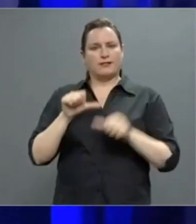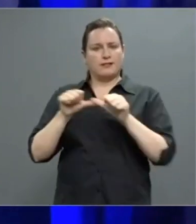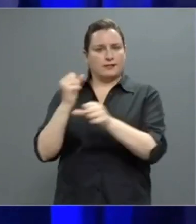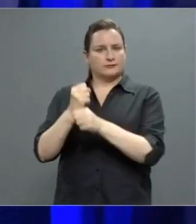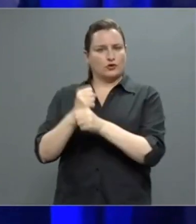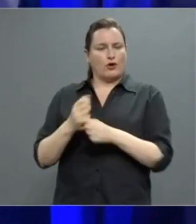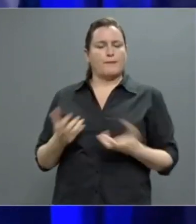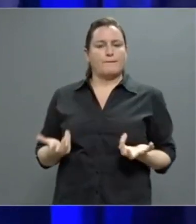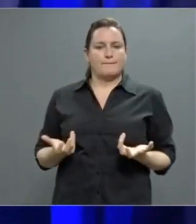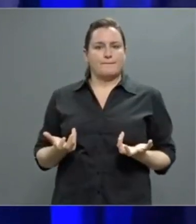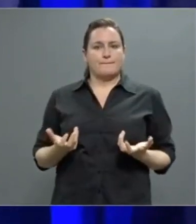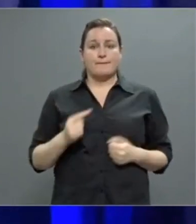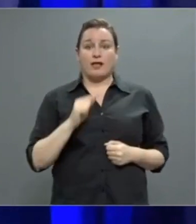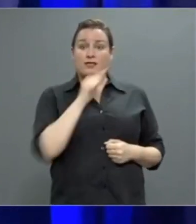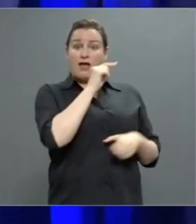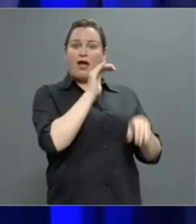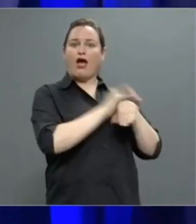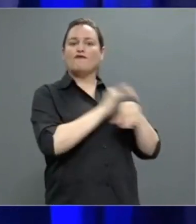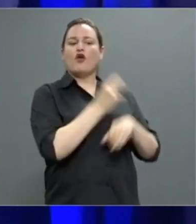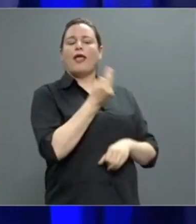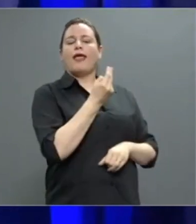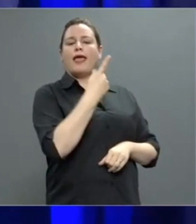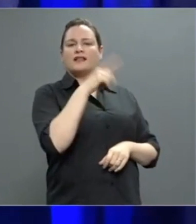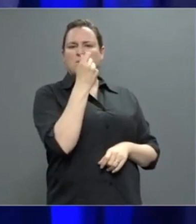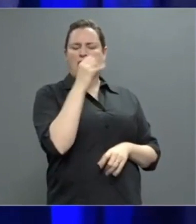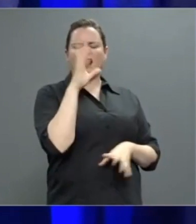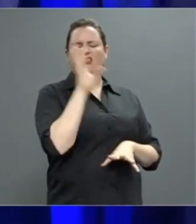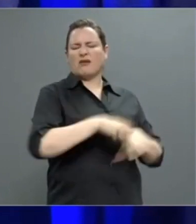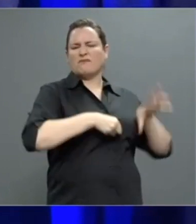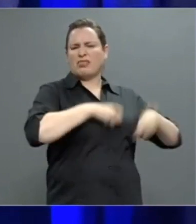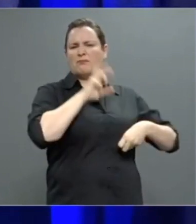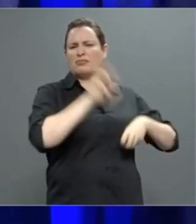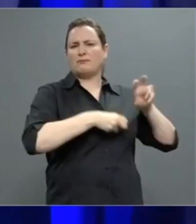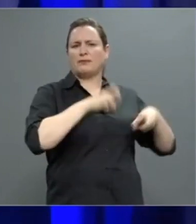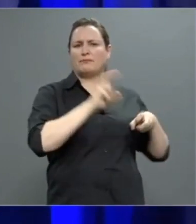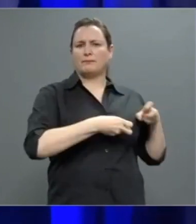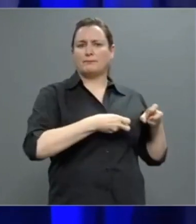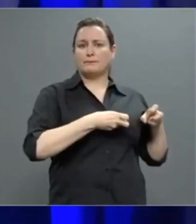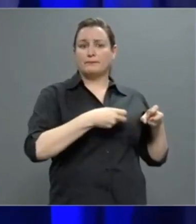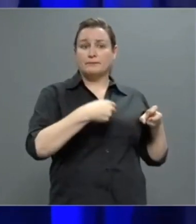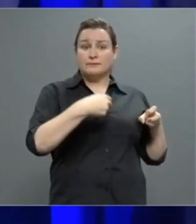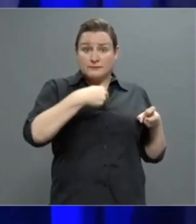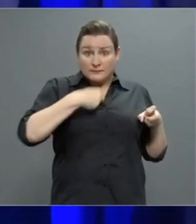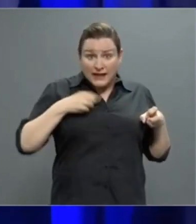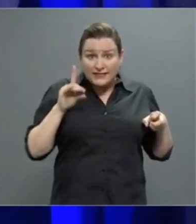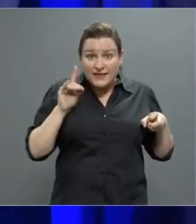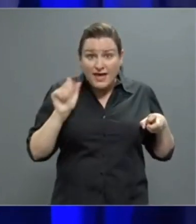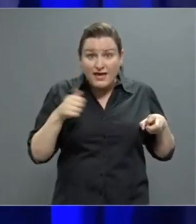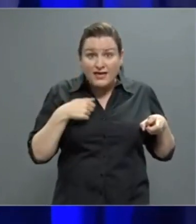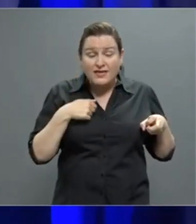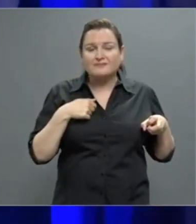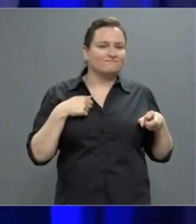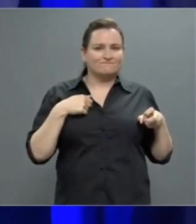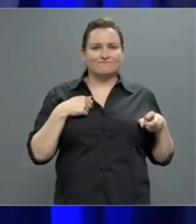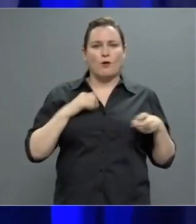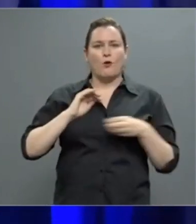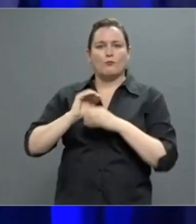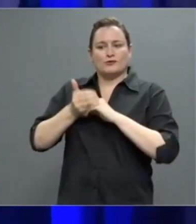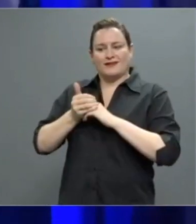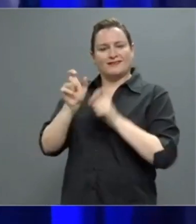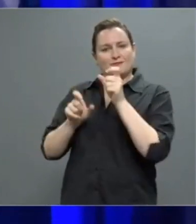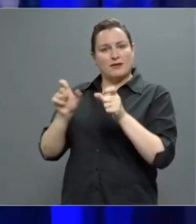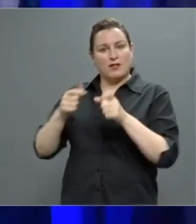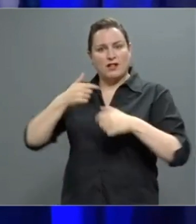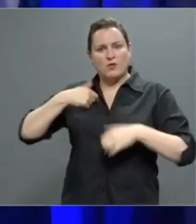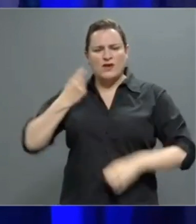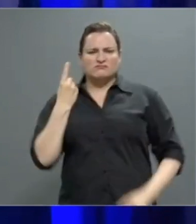their cadres embarked on a massive looting spree, the DA stood alone in defense of the people. We